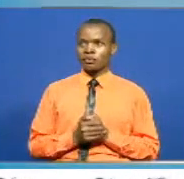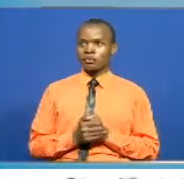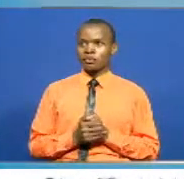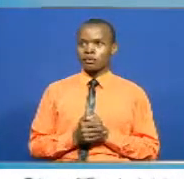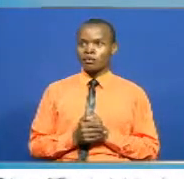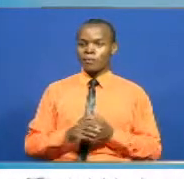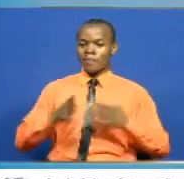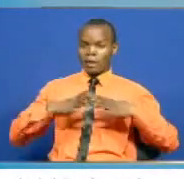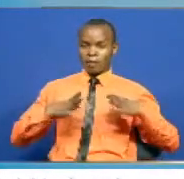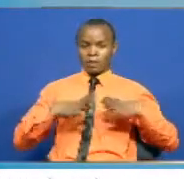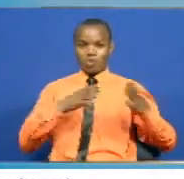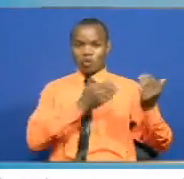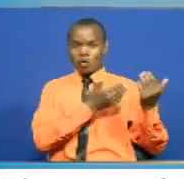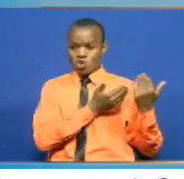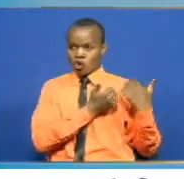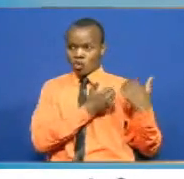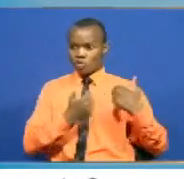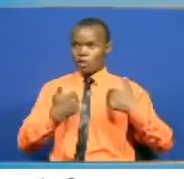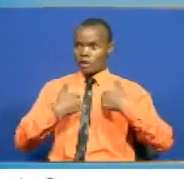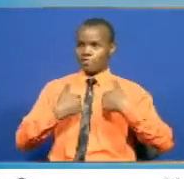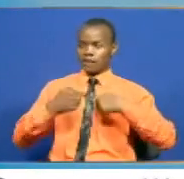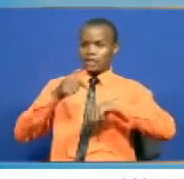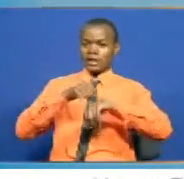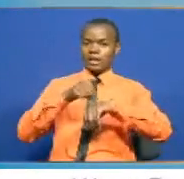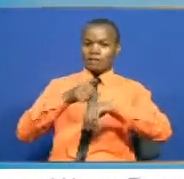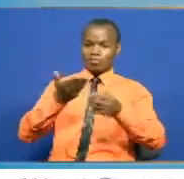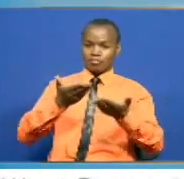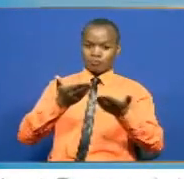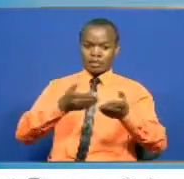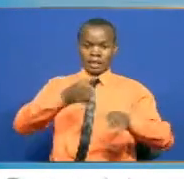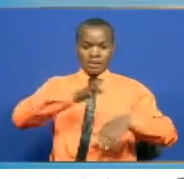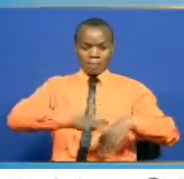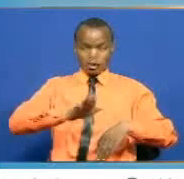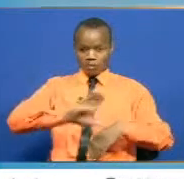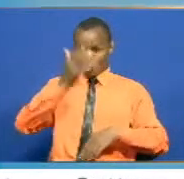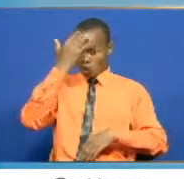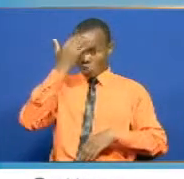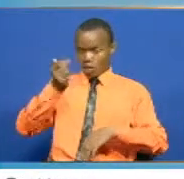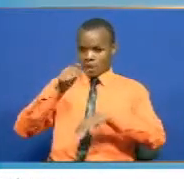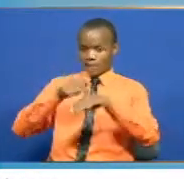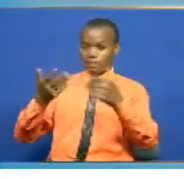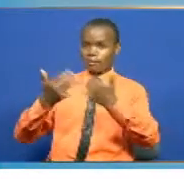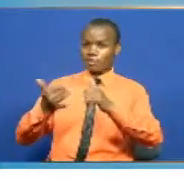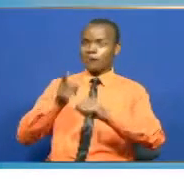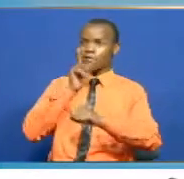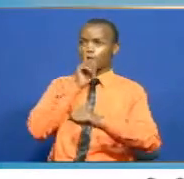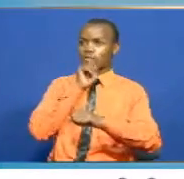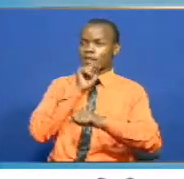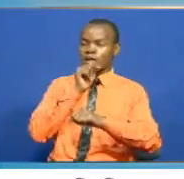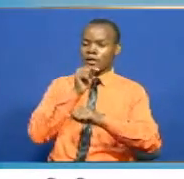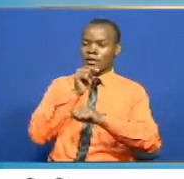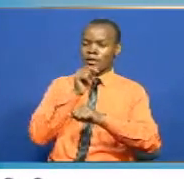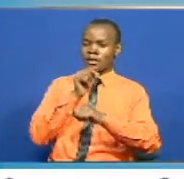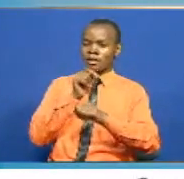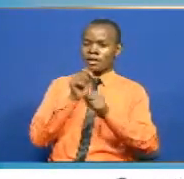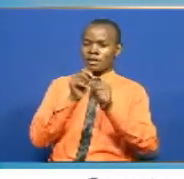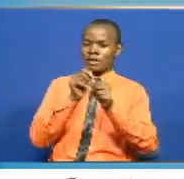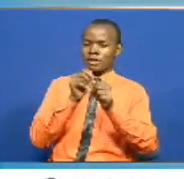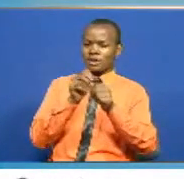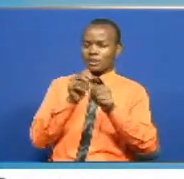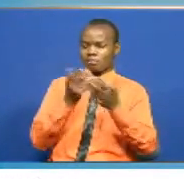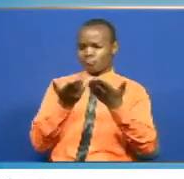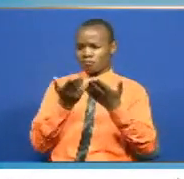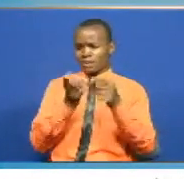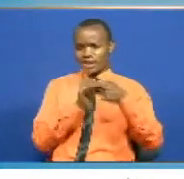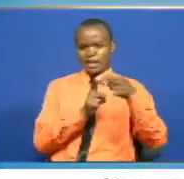People had hope. There was hope in basketball because when I was playing back in 90s and early 2000,